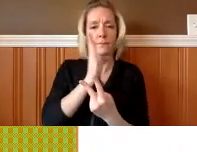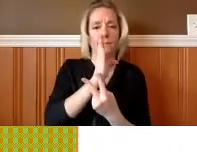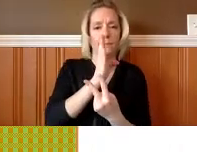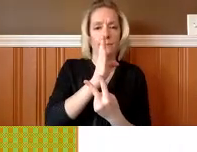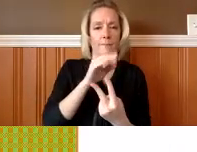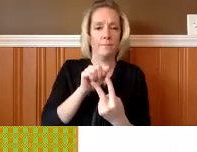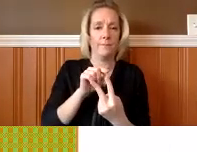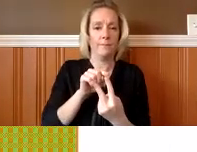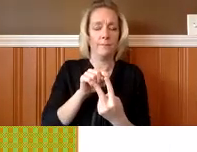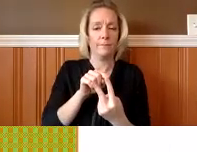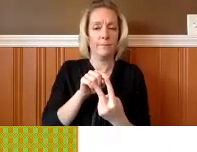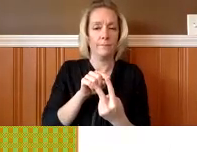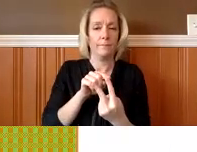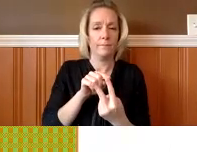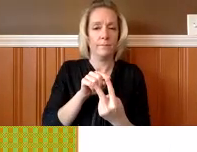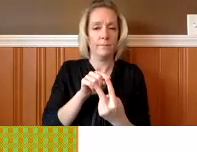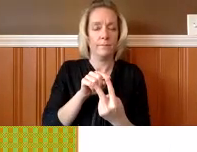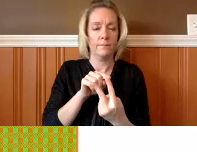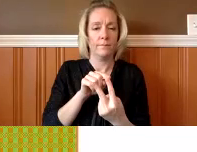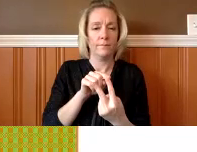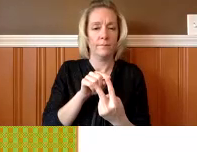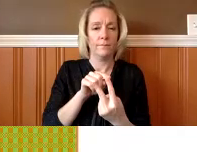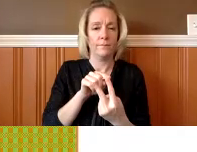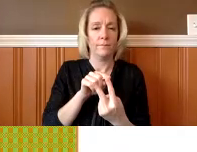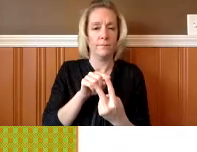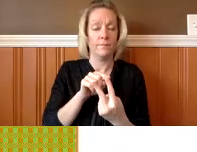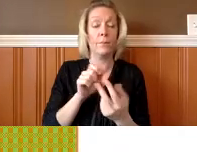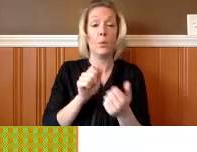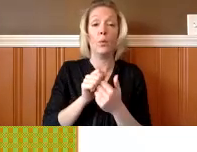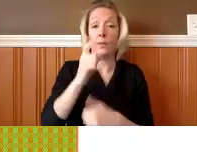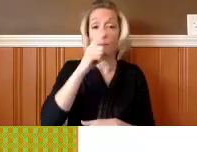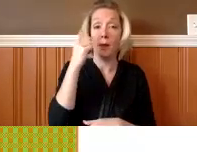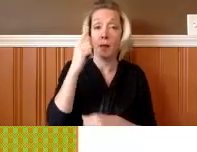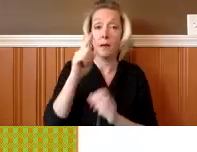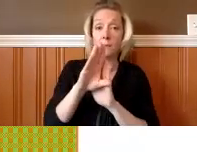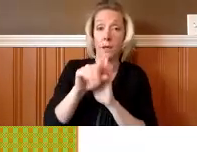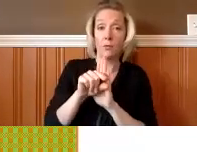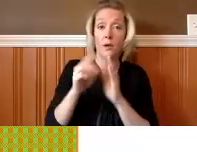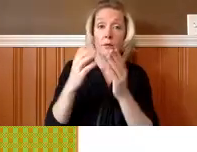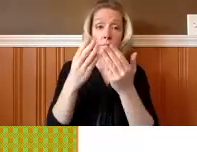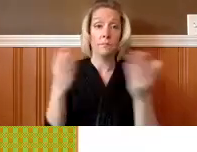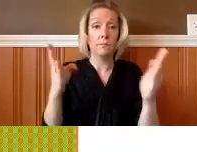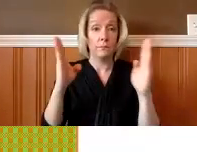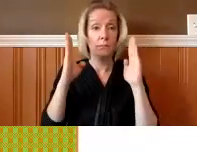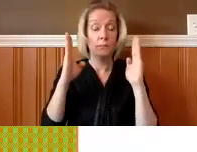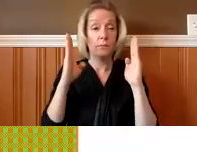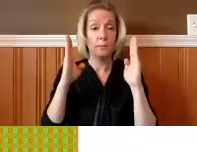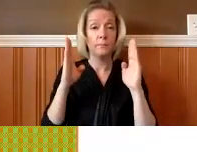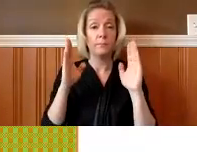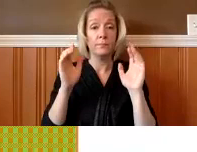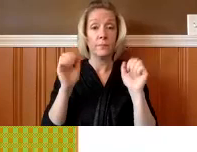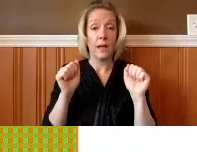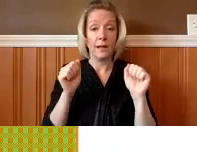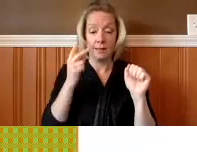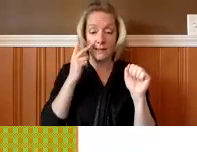For Ben, he is able to look at the variety of discs